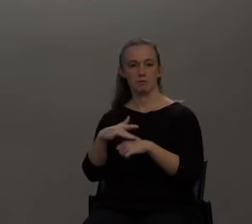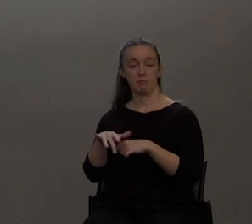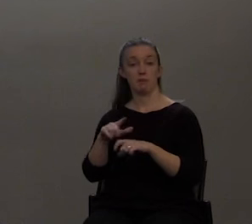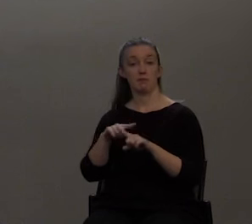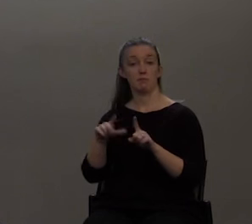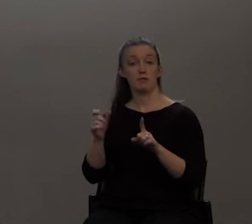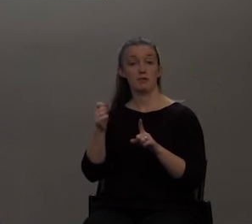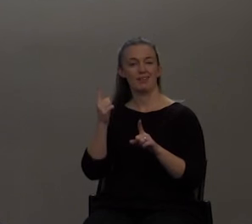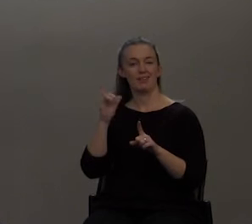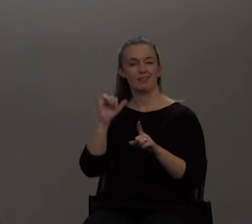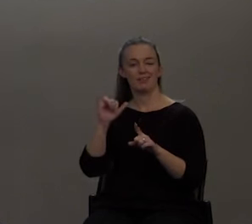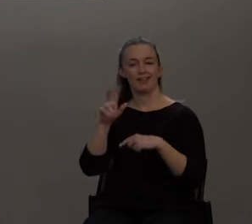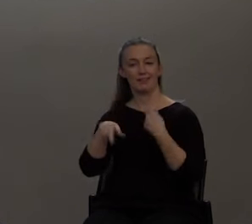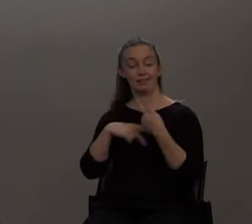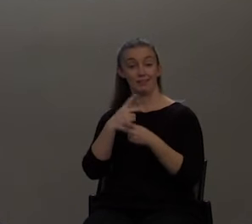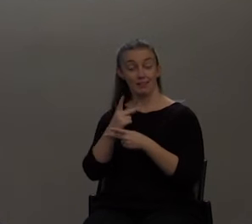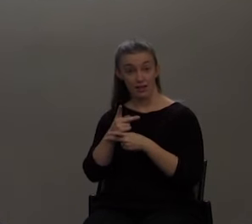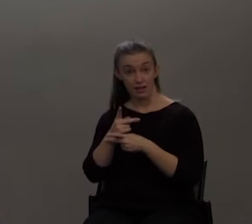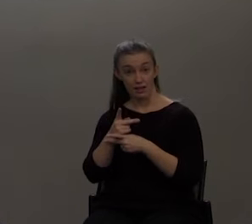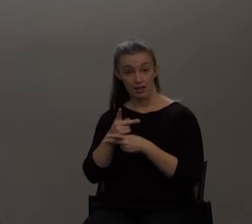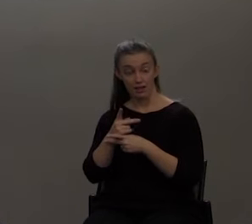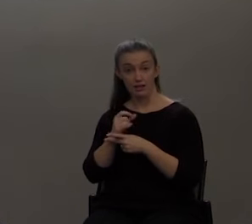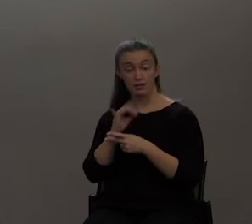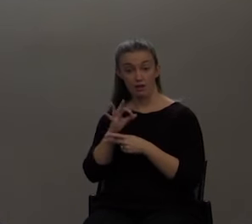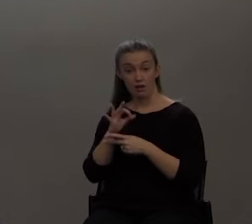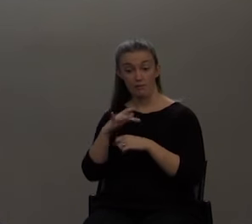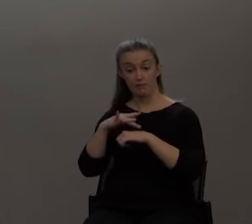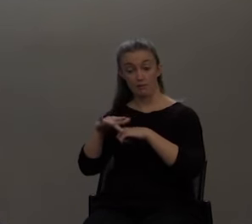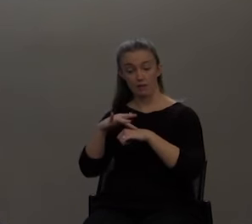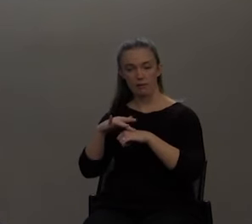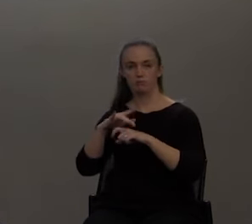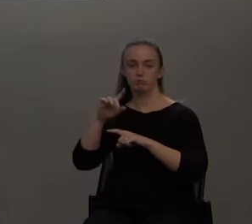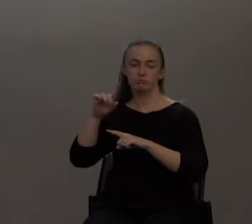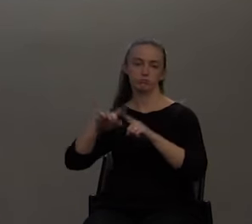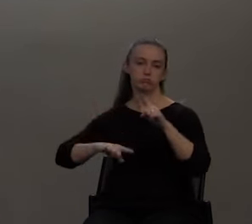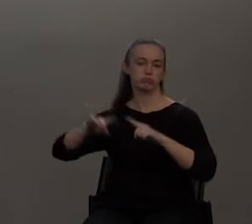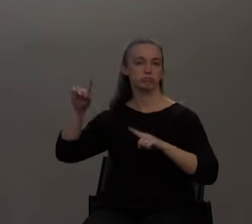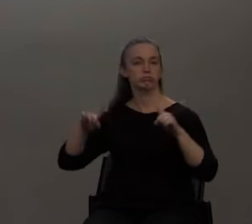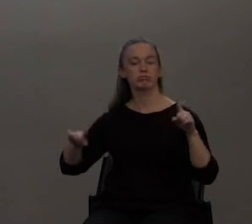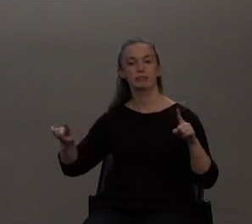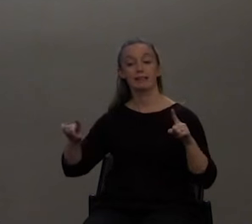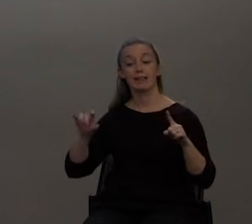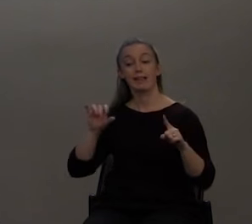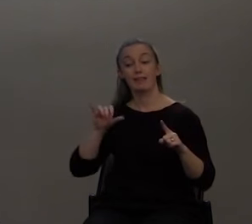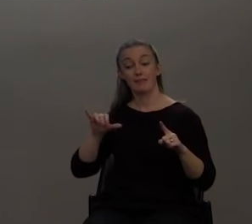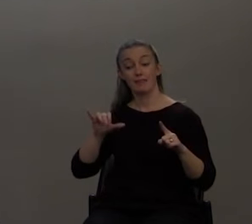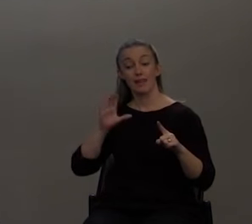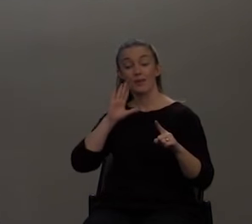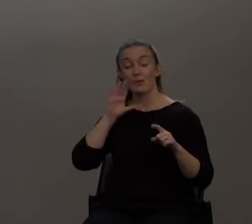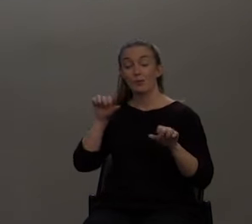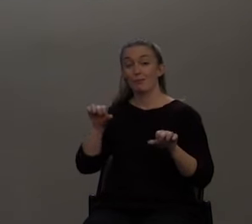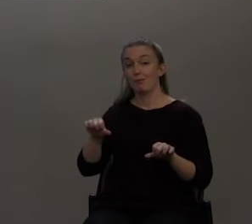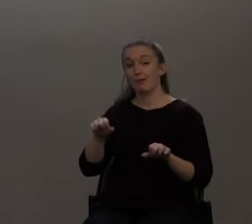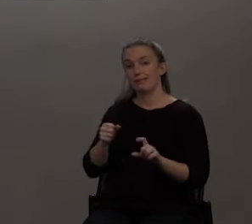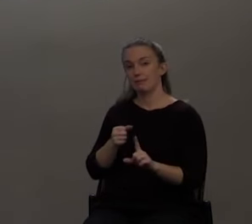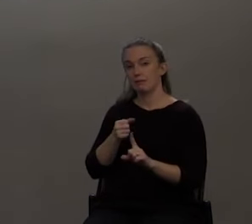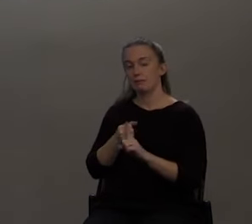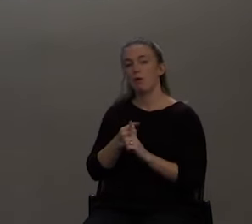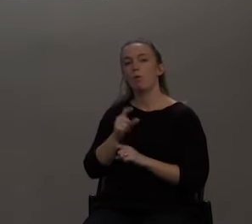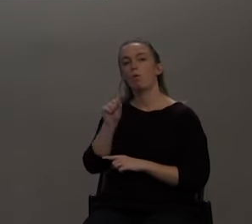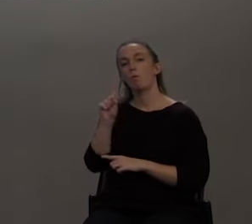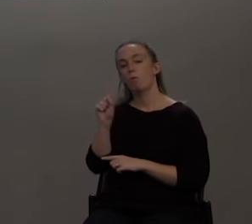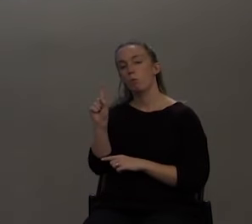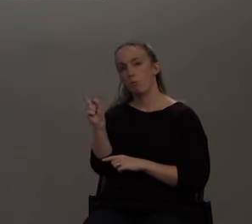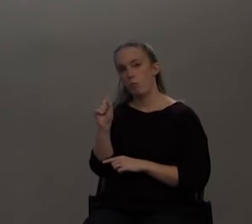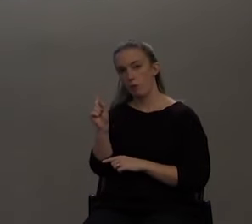inventory is very diverse. And that ultimately has the potential to impact where